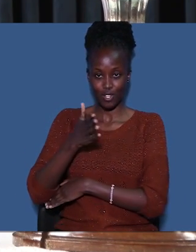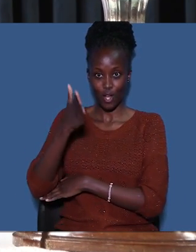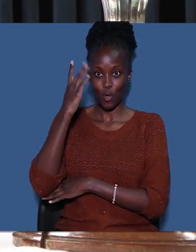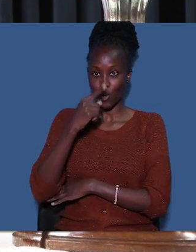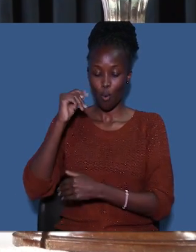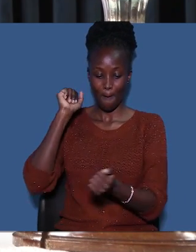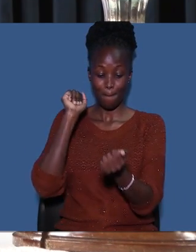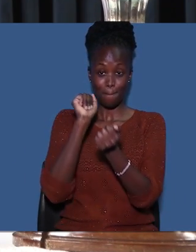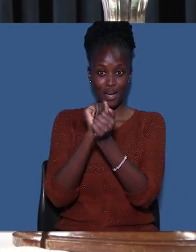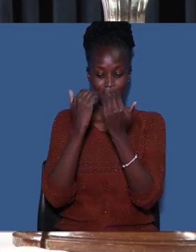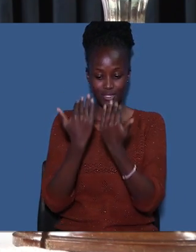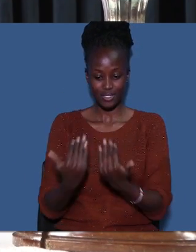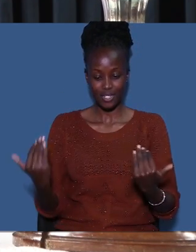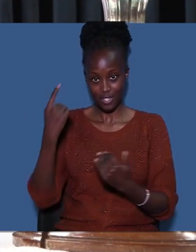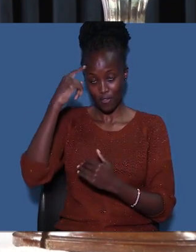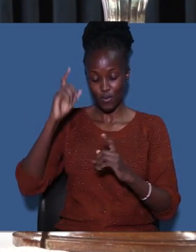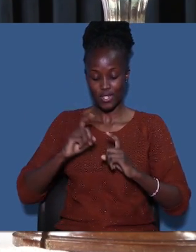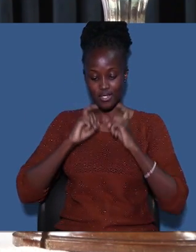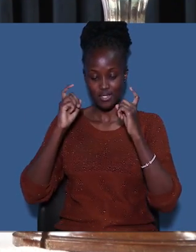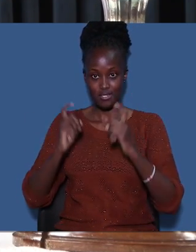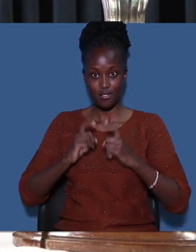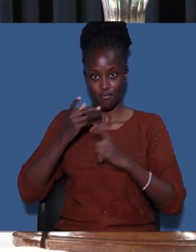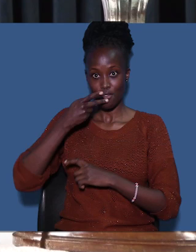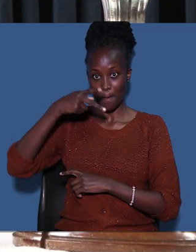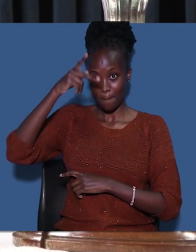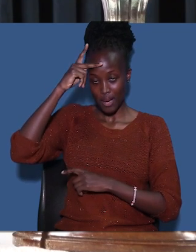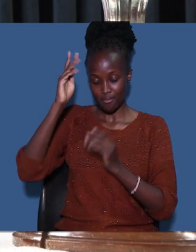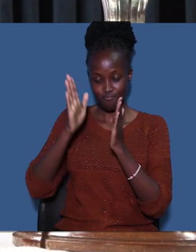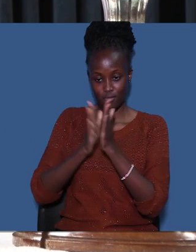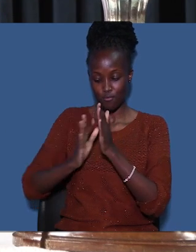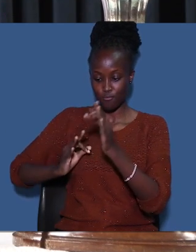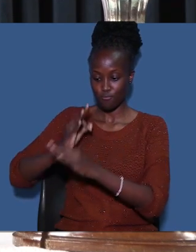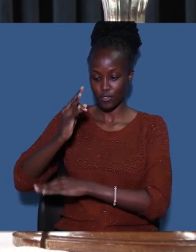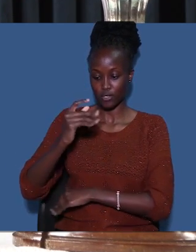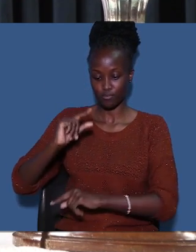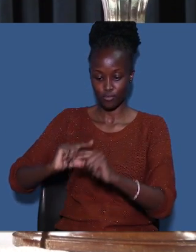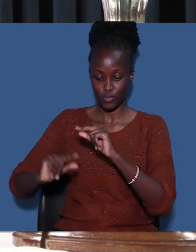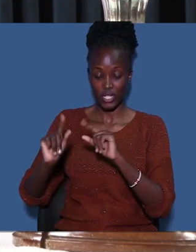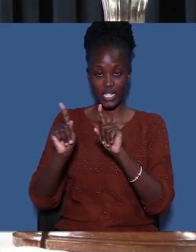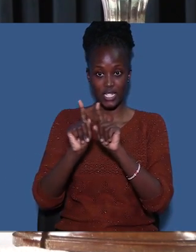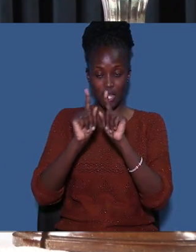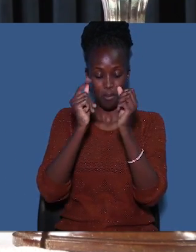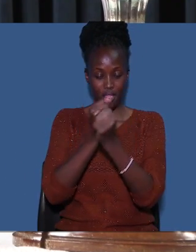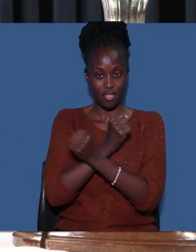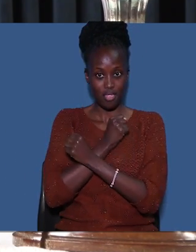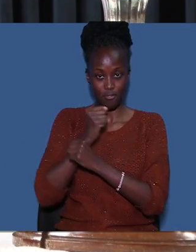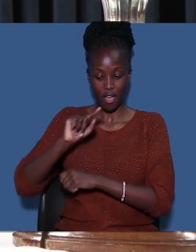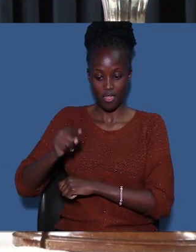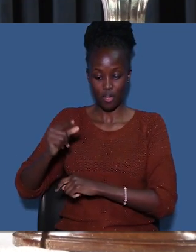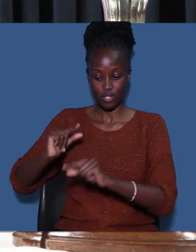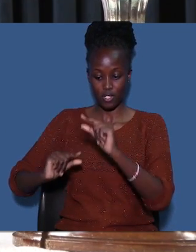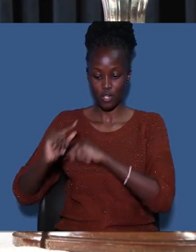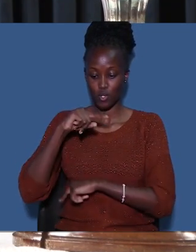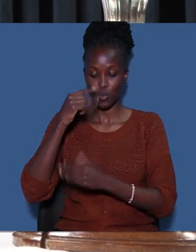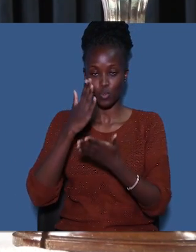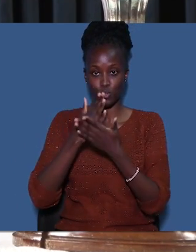for the sin of the parents to the third and fourth generation of those who hate me, but showing love to 1,000 generations of those who